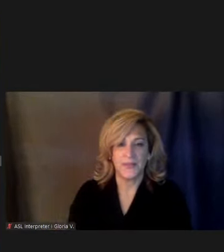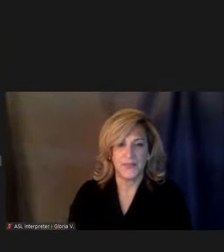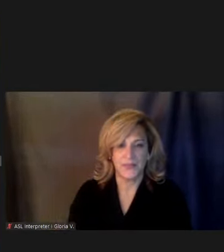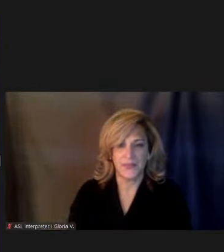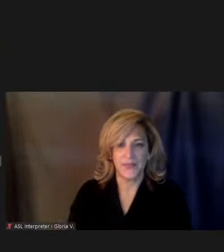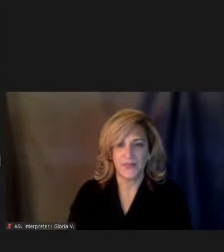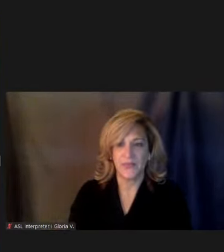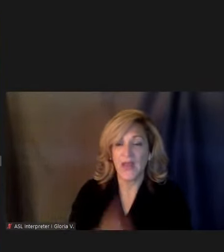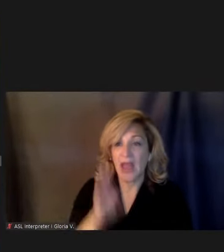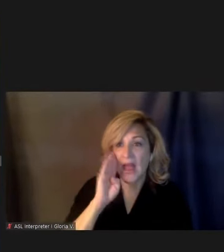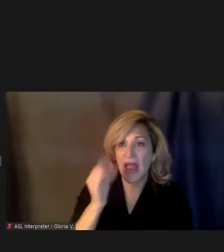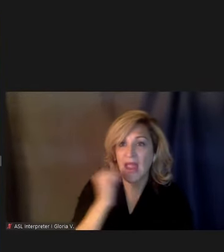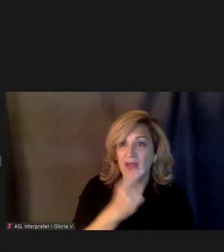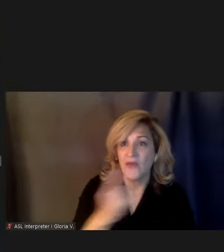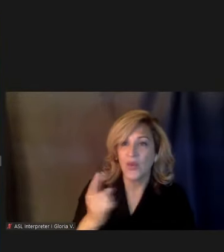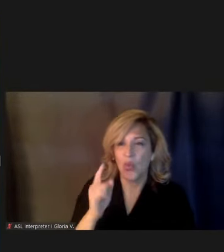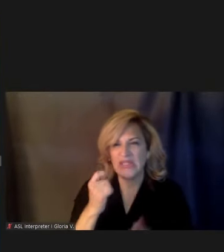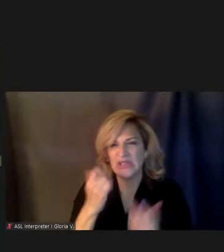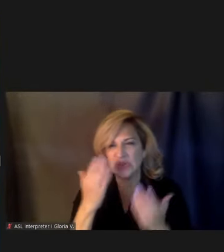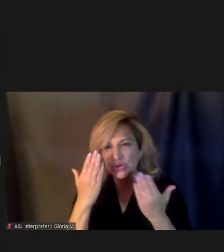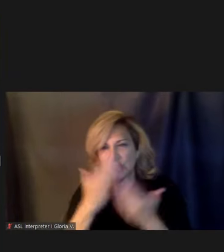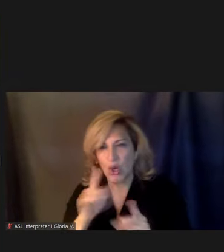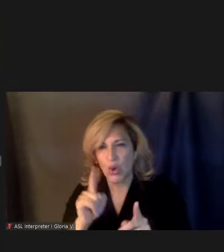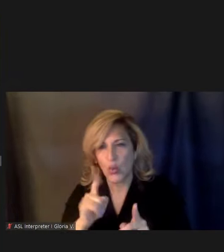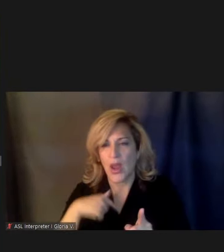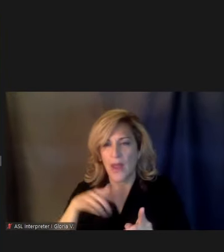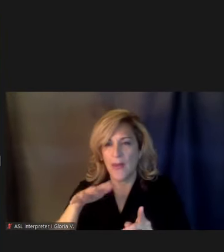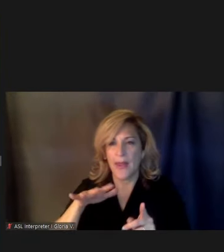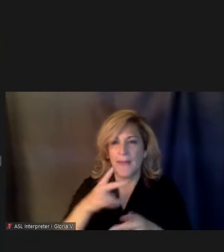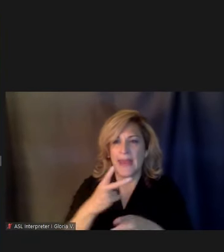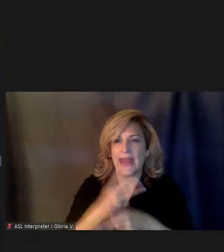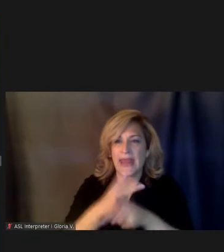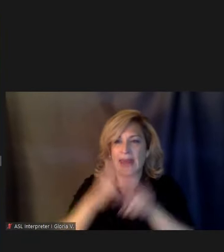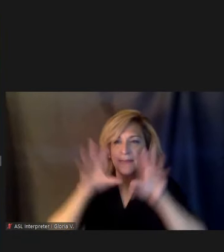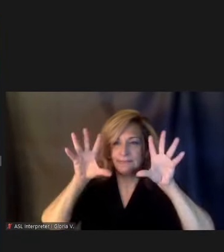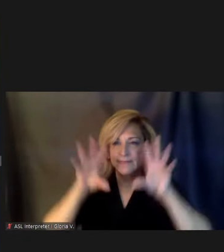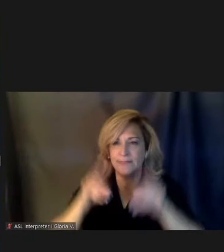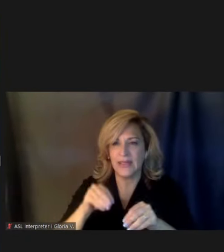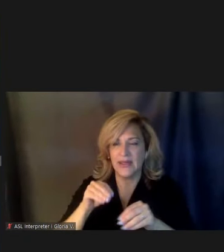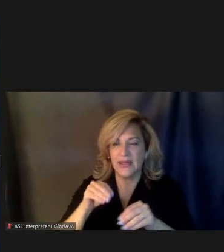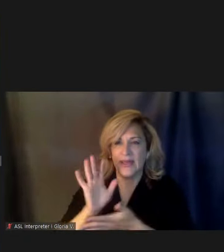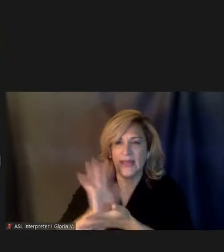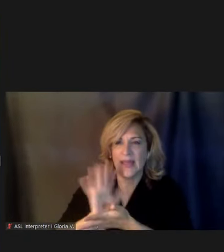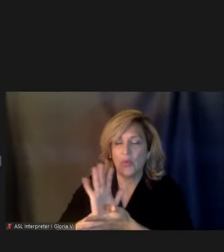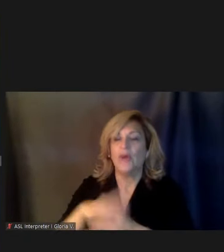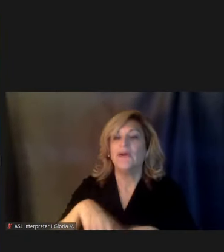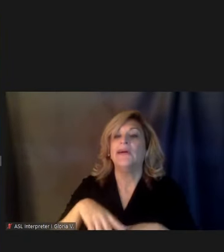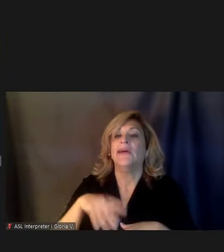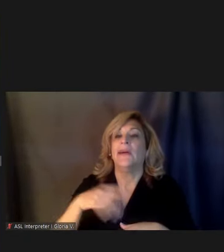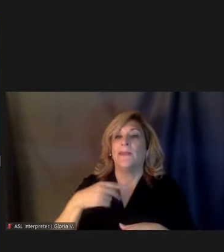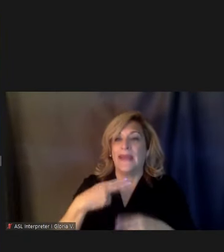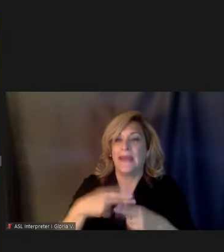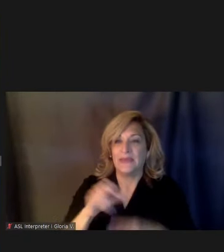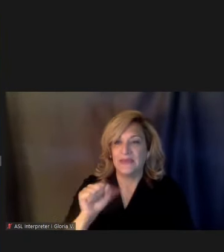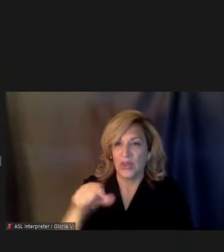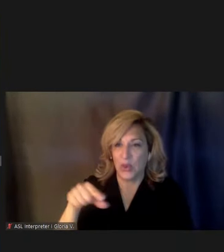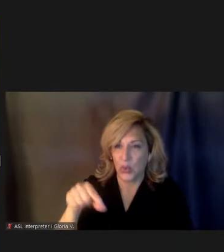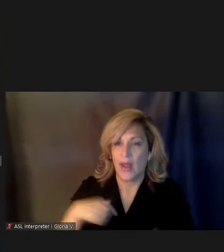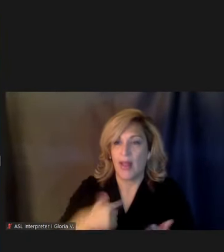Hi, everybody. It's a little dark where I am here, so I'm going to keep my camera off. My name is Sebastian Quinn. I'm a resident of